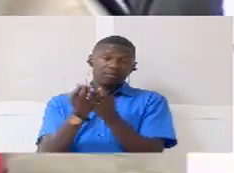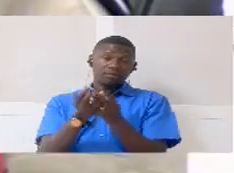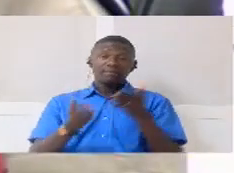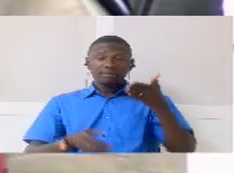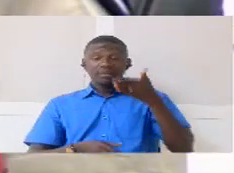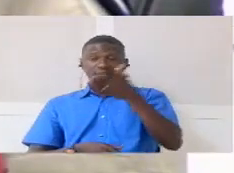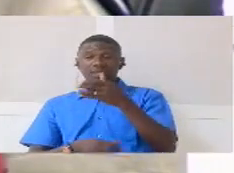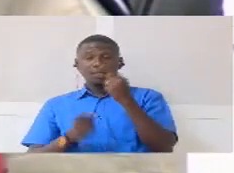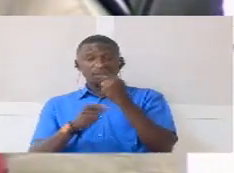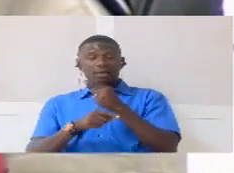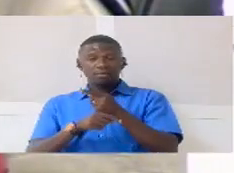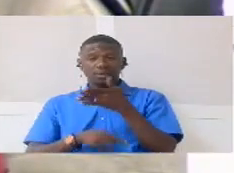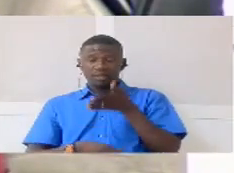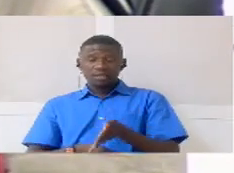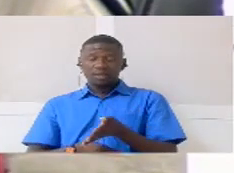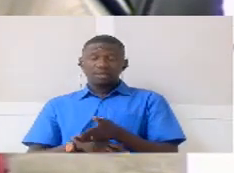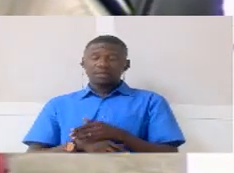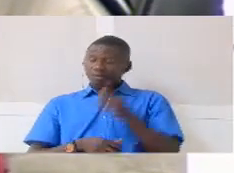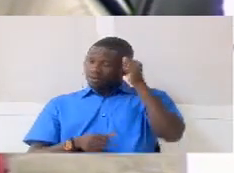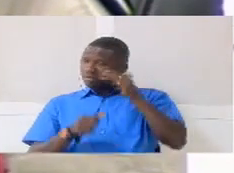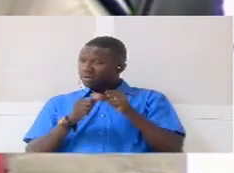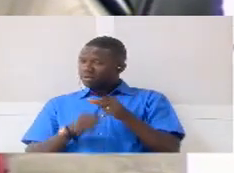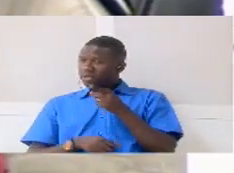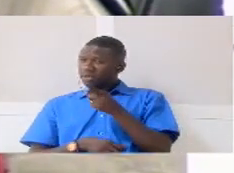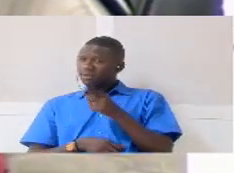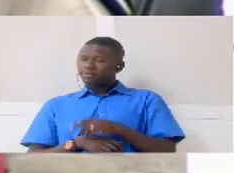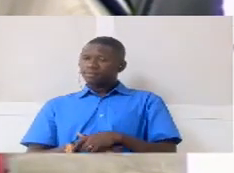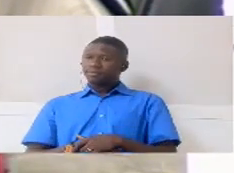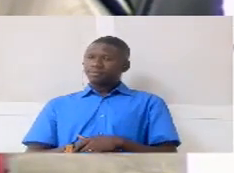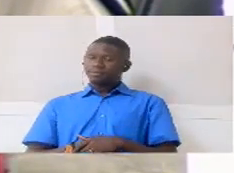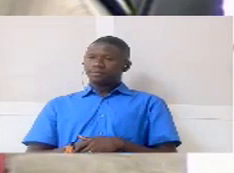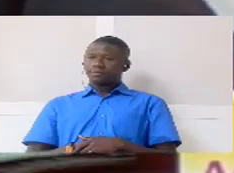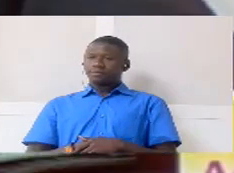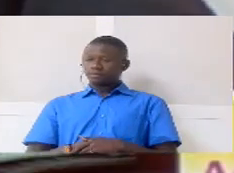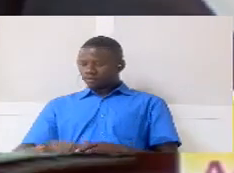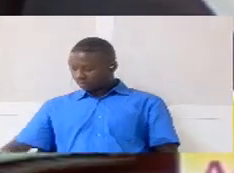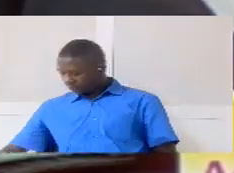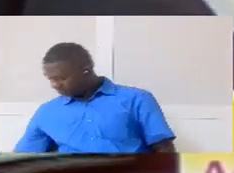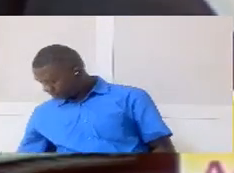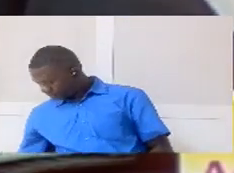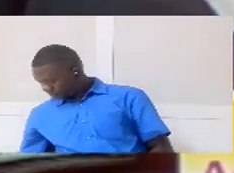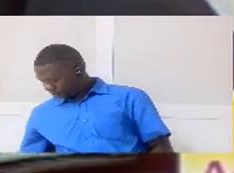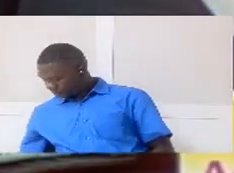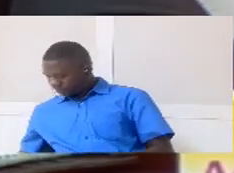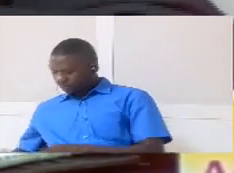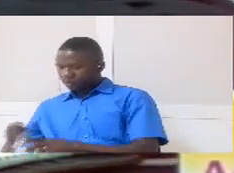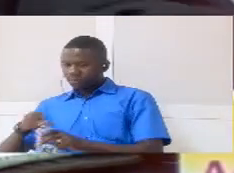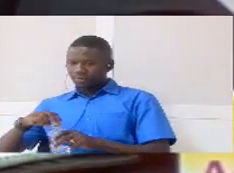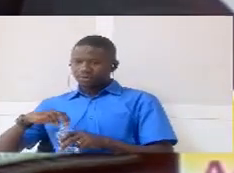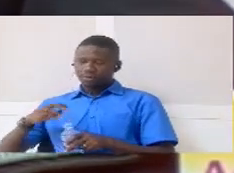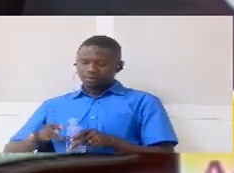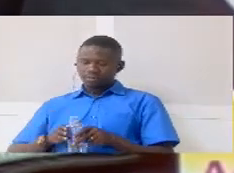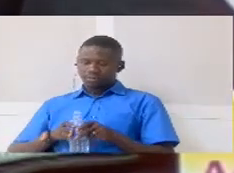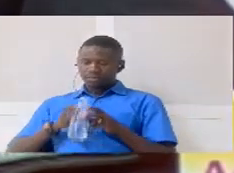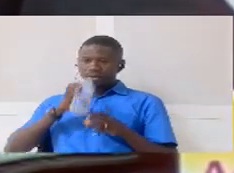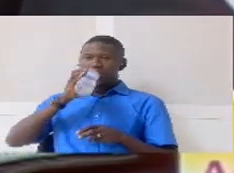here. Ako janinga be silo dila komsona lola pruye nyininka rol ka wala kumafu 2014 at a